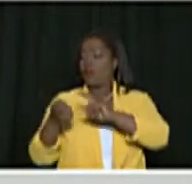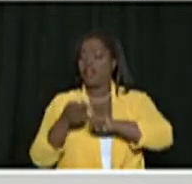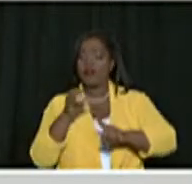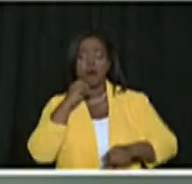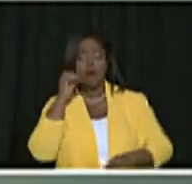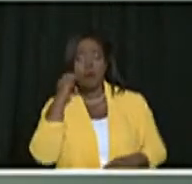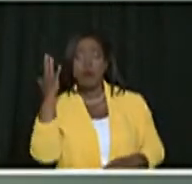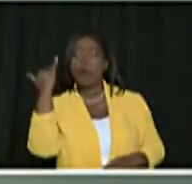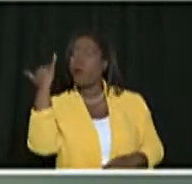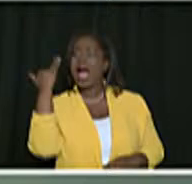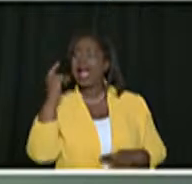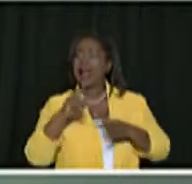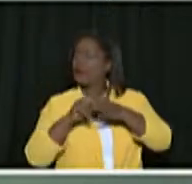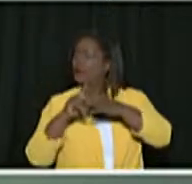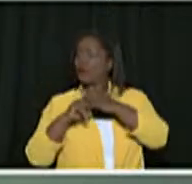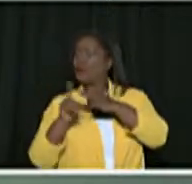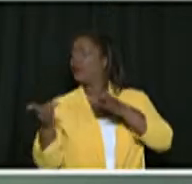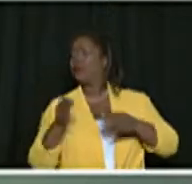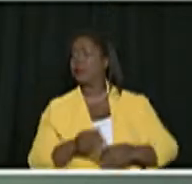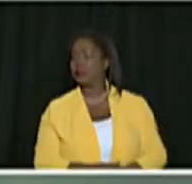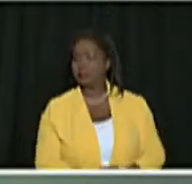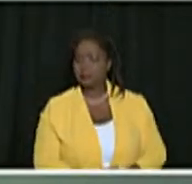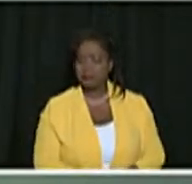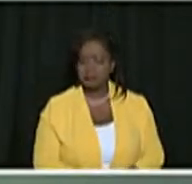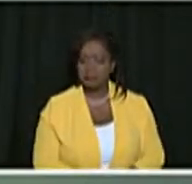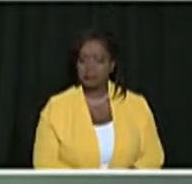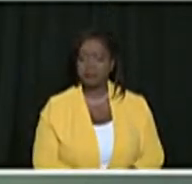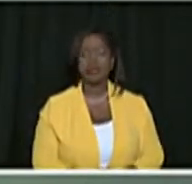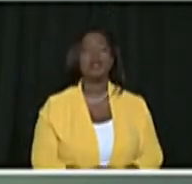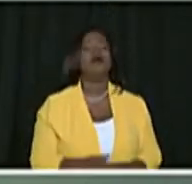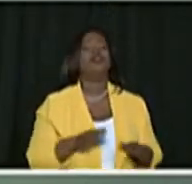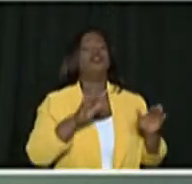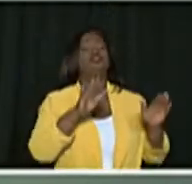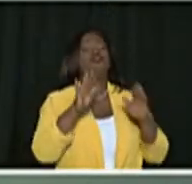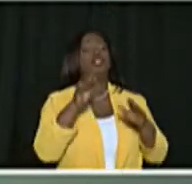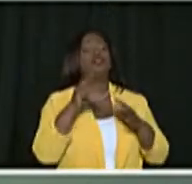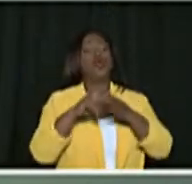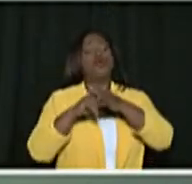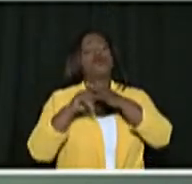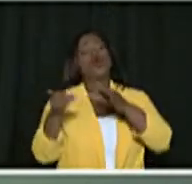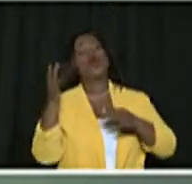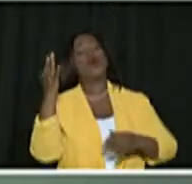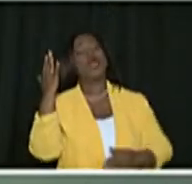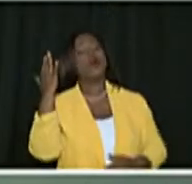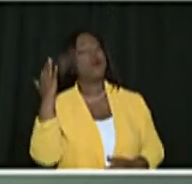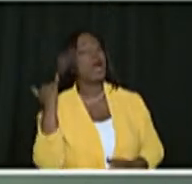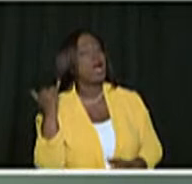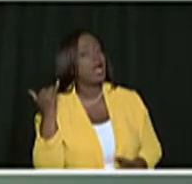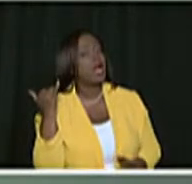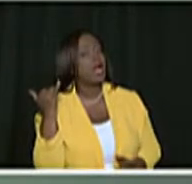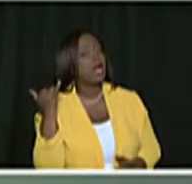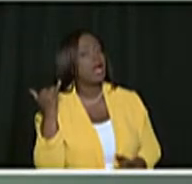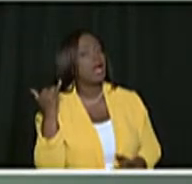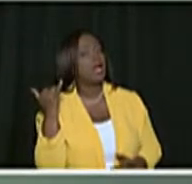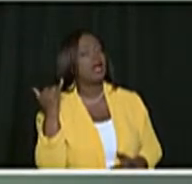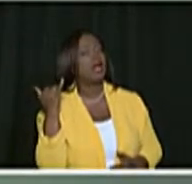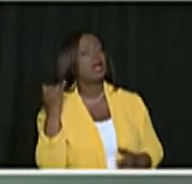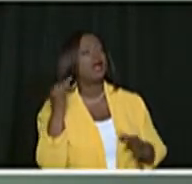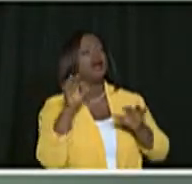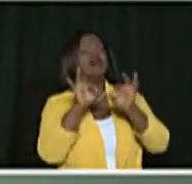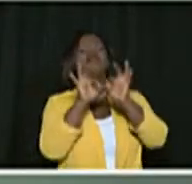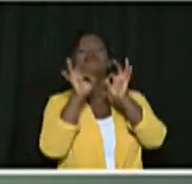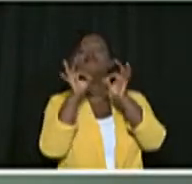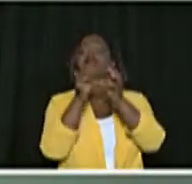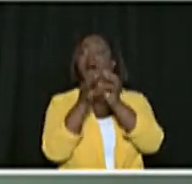away? So for the children who run away, the main reason is often family